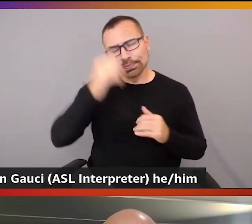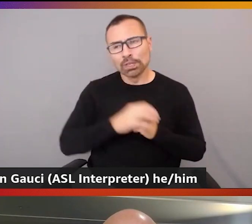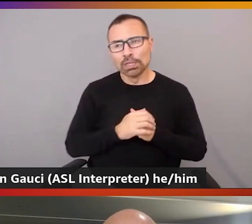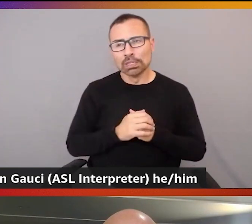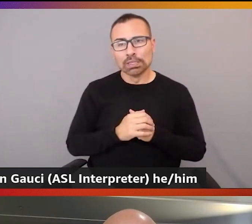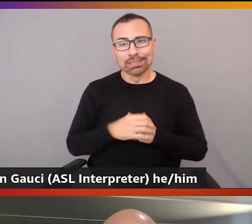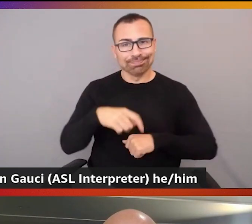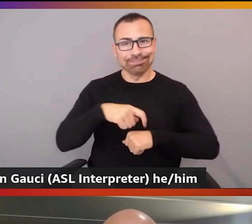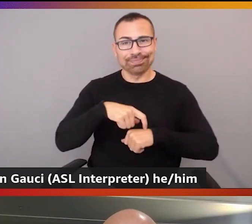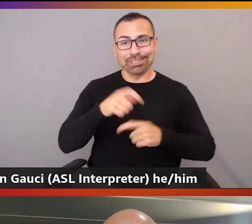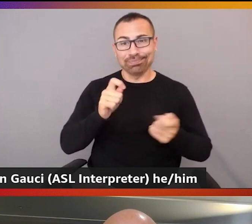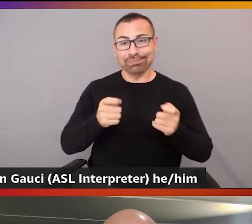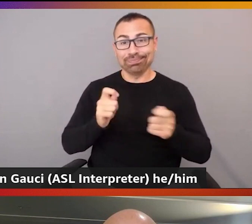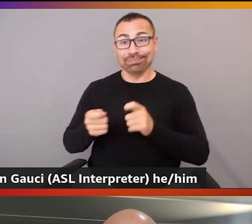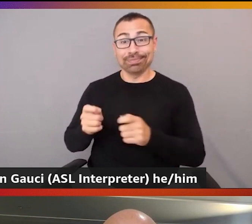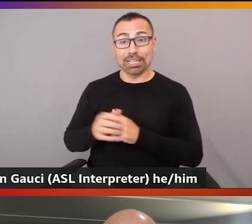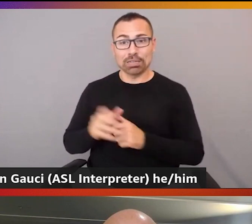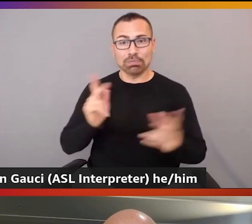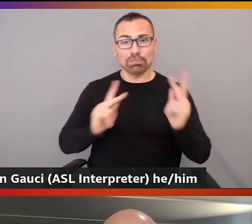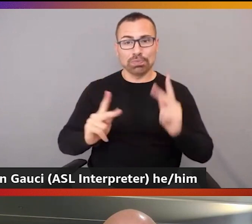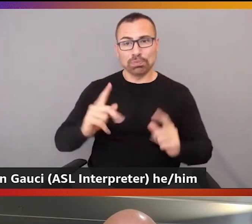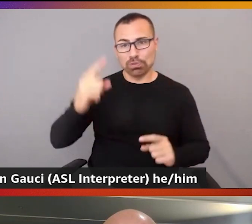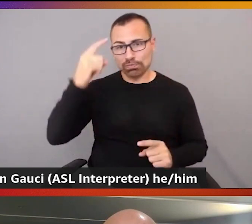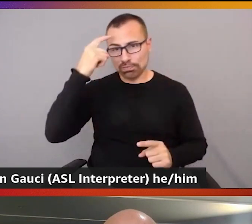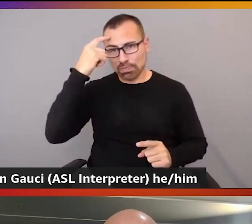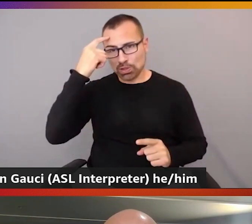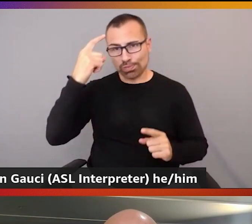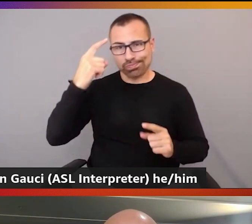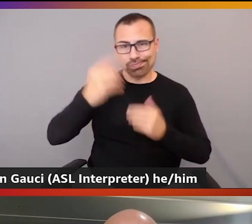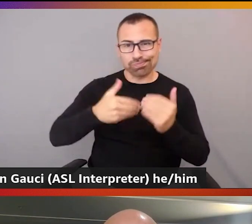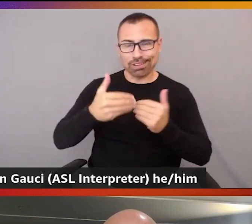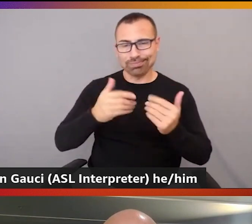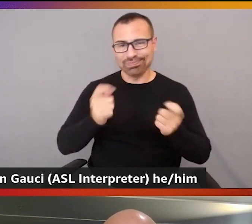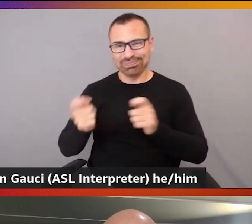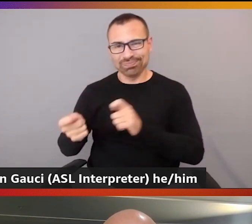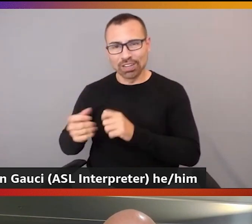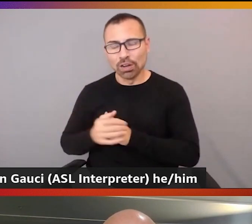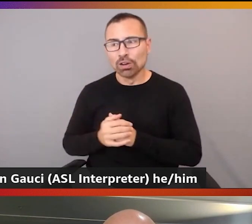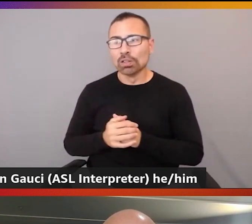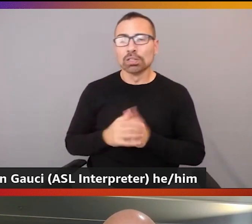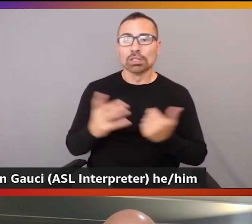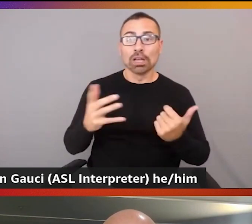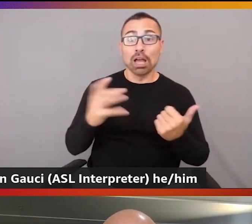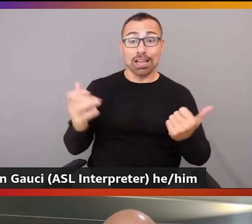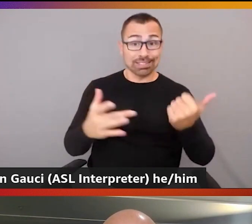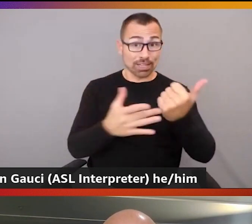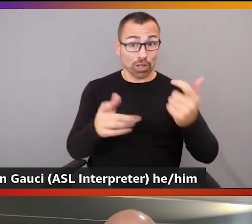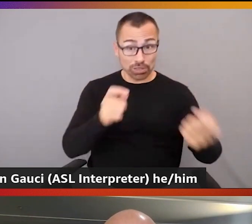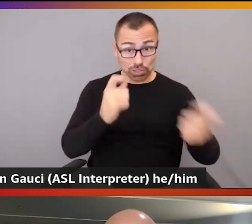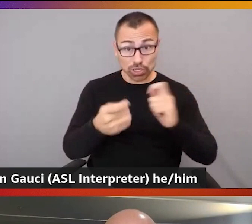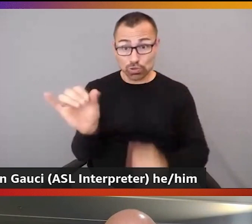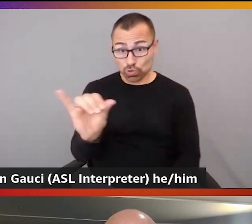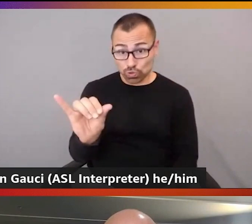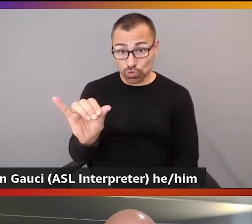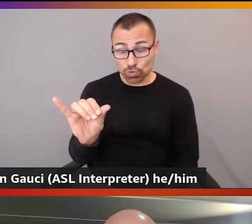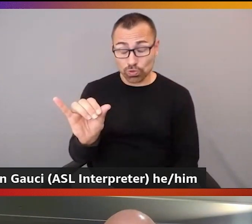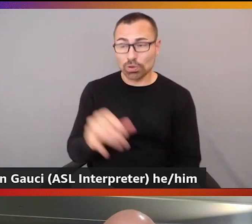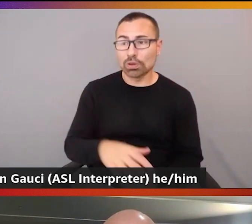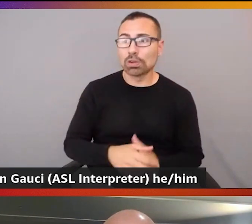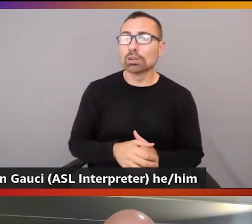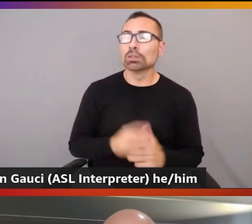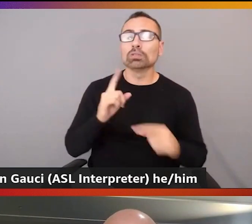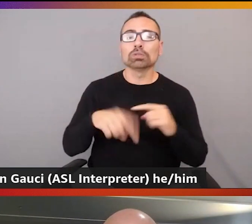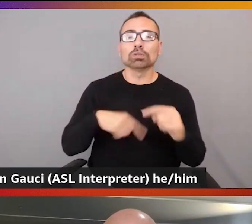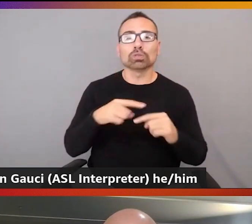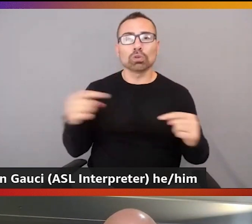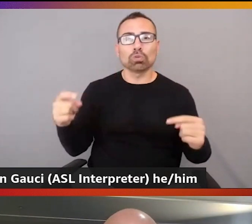change, people's mentality evolves, and of course, technology changes with that. And when we launched the